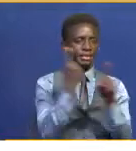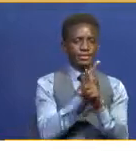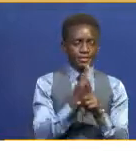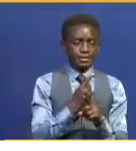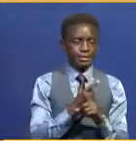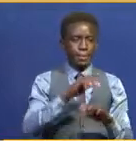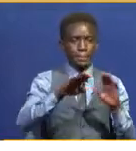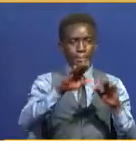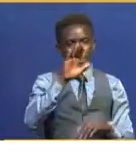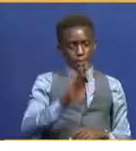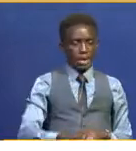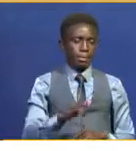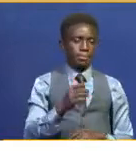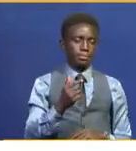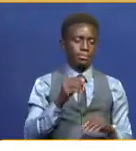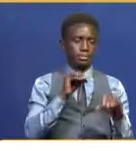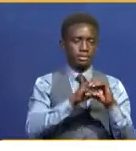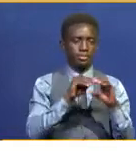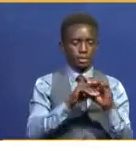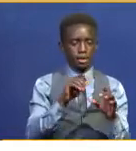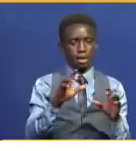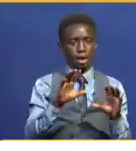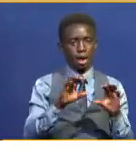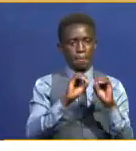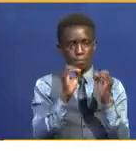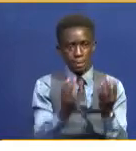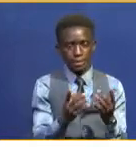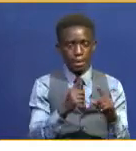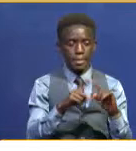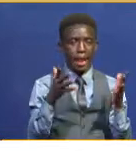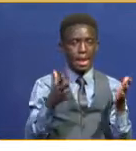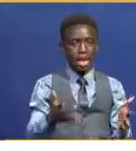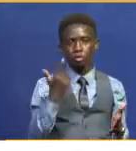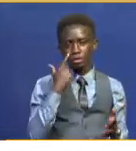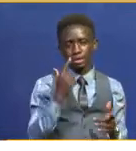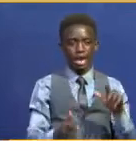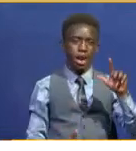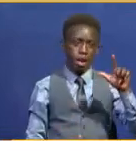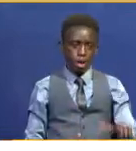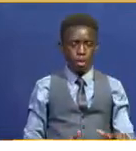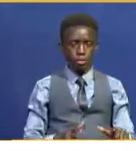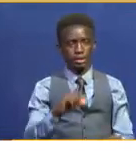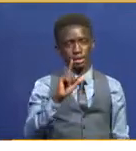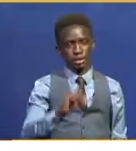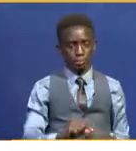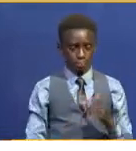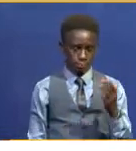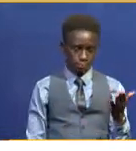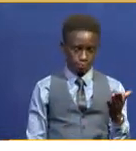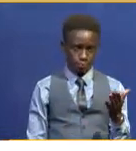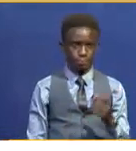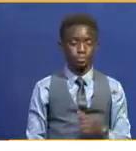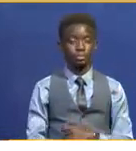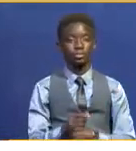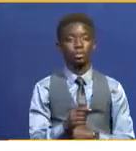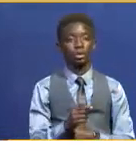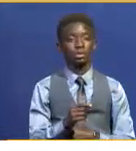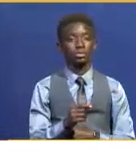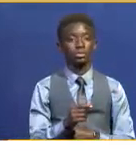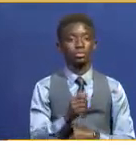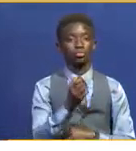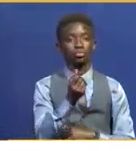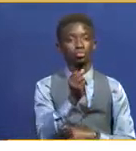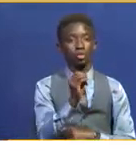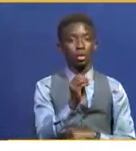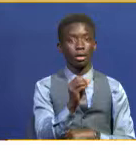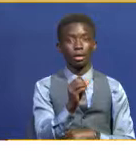sizes. But generally, they are very low. They're very affordable. Mm-hmm. And so other than the